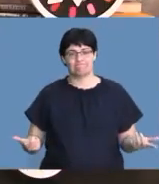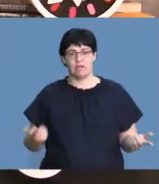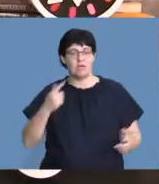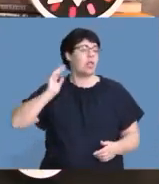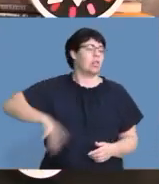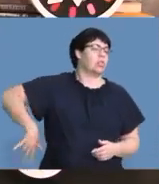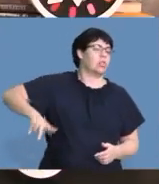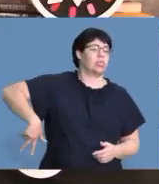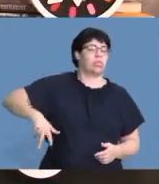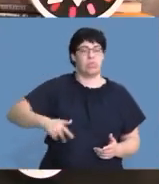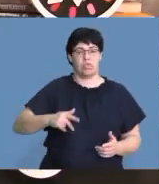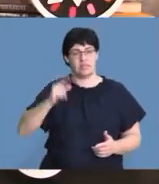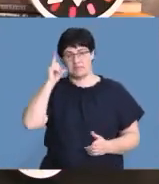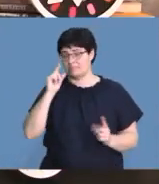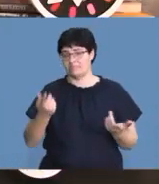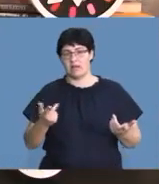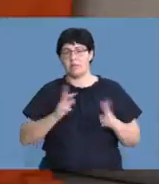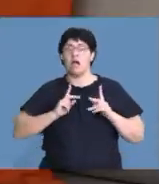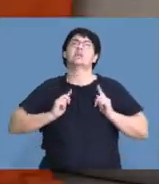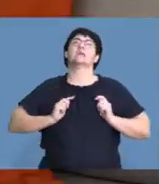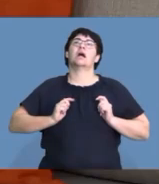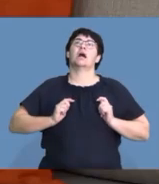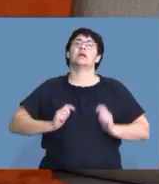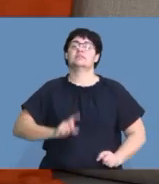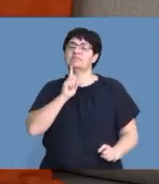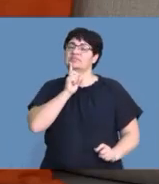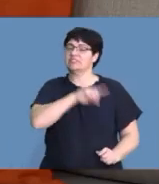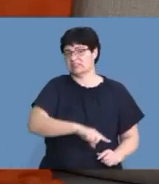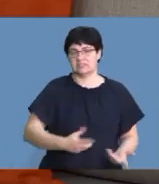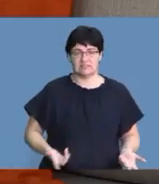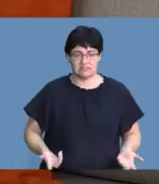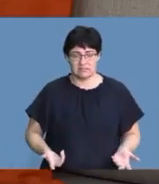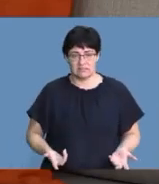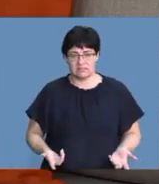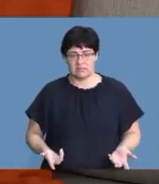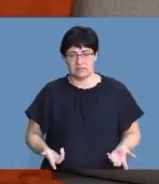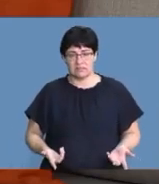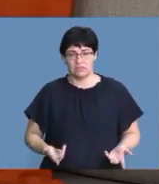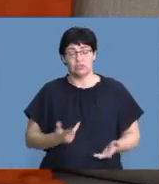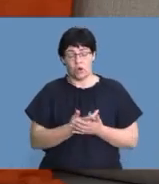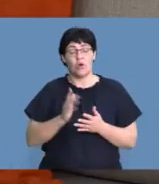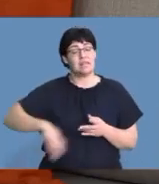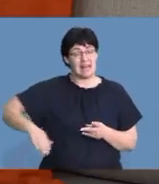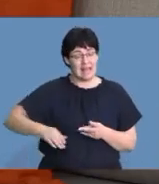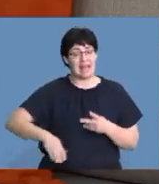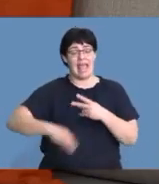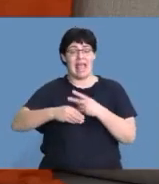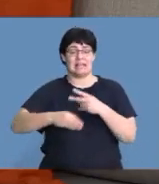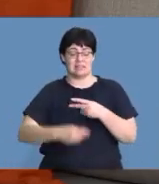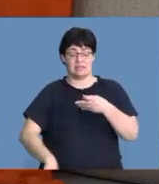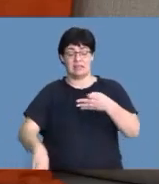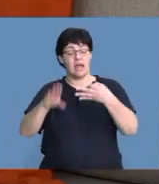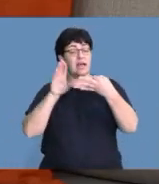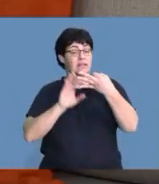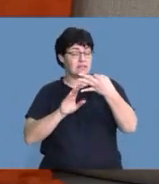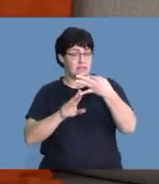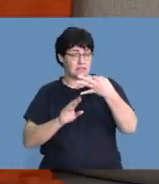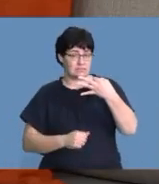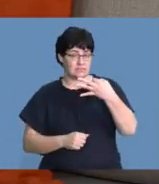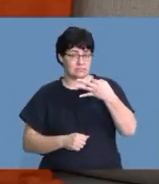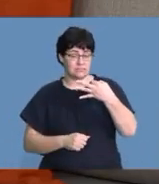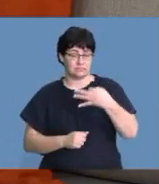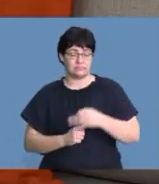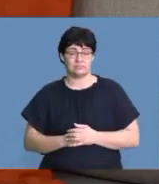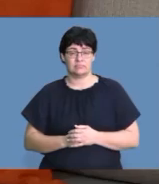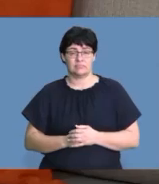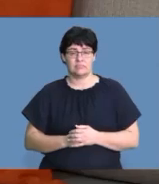and neglecting to sleep. You're going to be exhausted after a while. So neglect adds up. Then the next one we're going to look